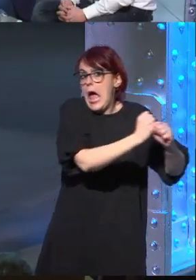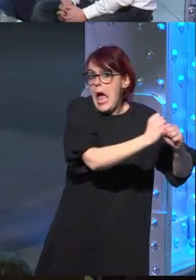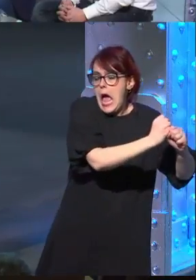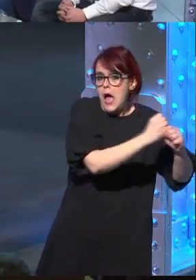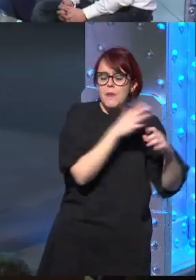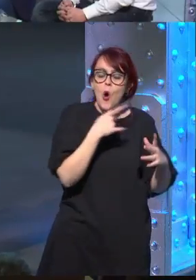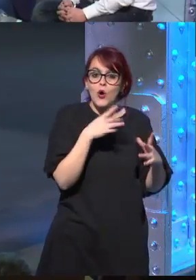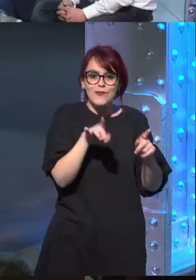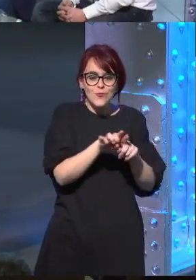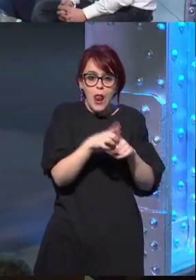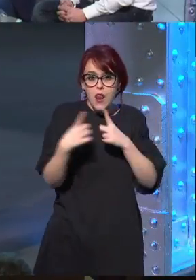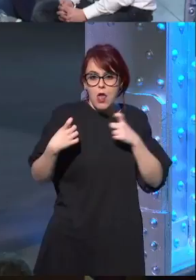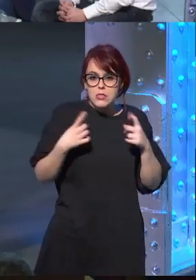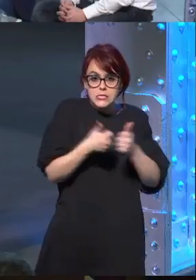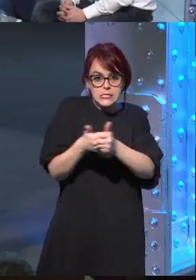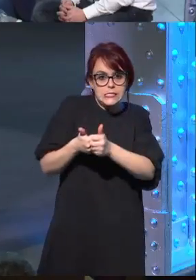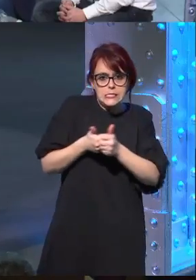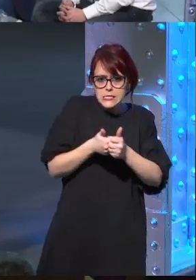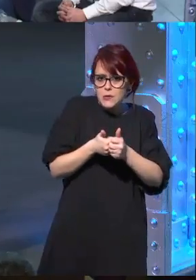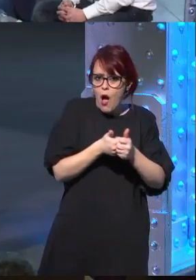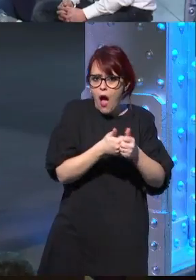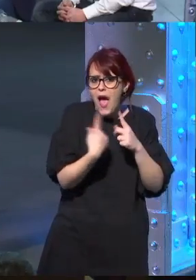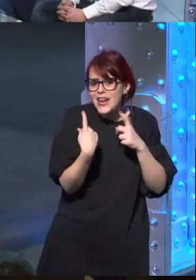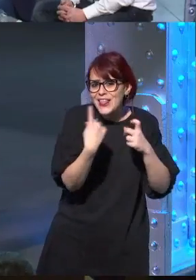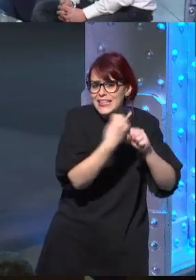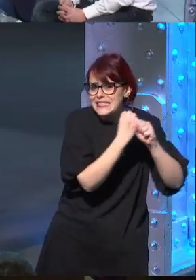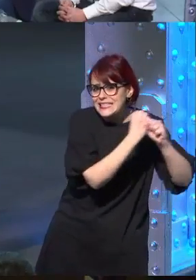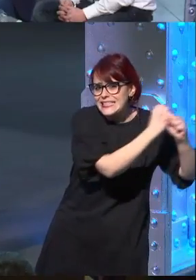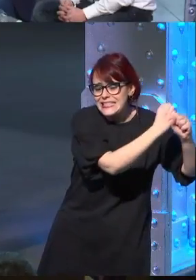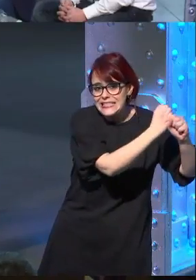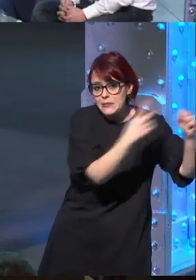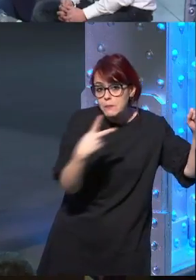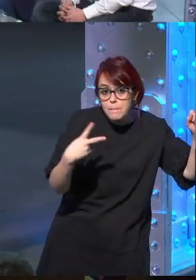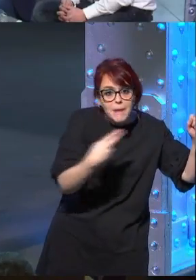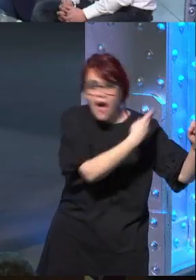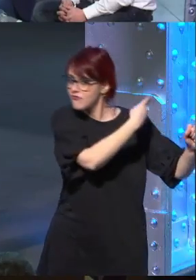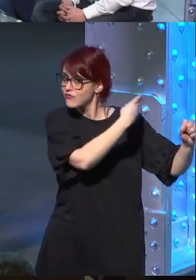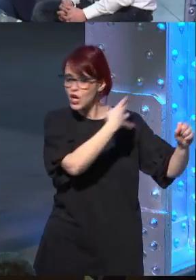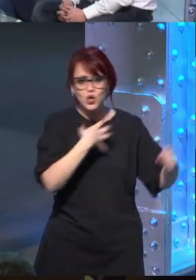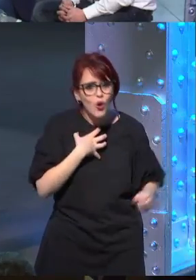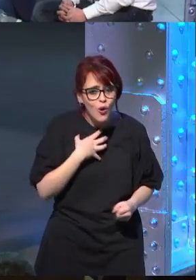self-control. I don't want to talk about addiction because this might be misinterpreted, but the